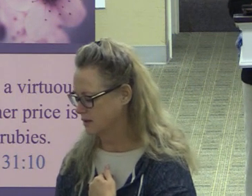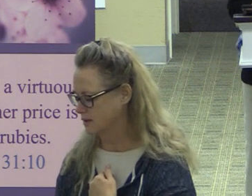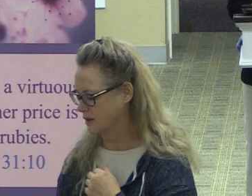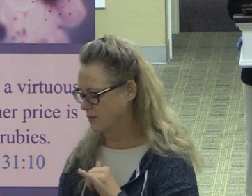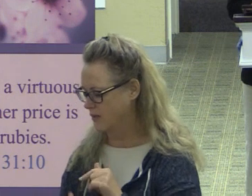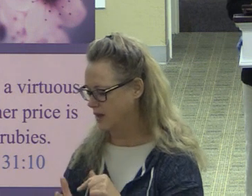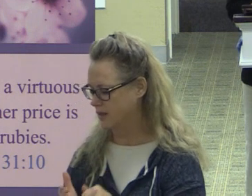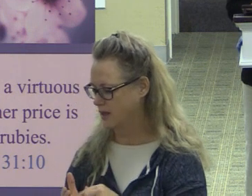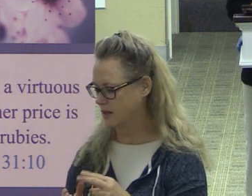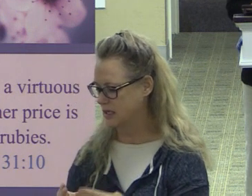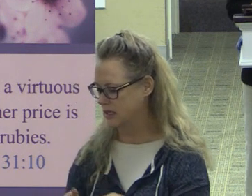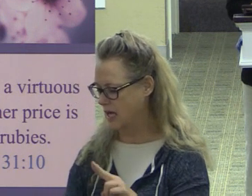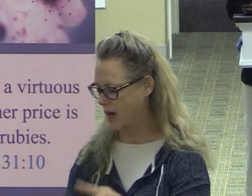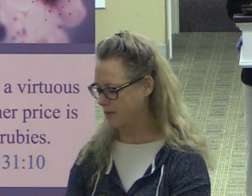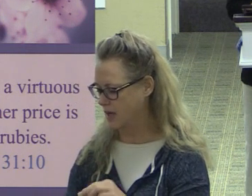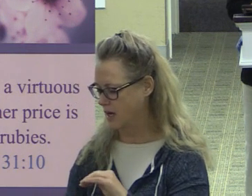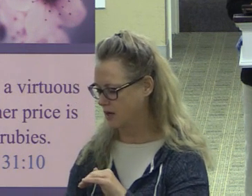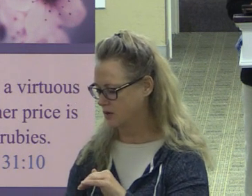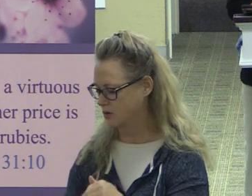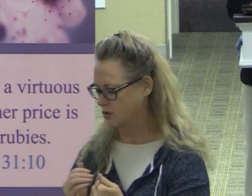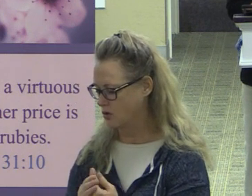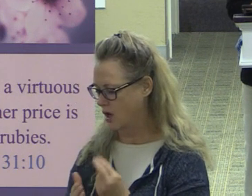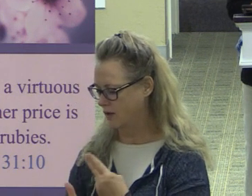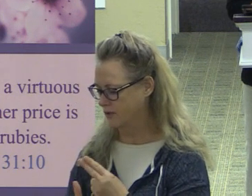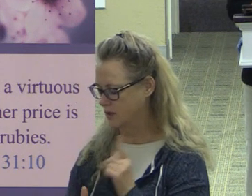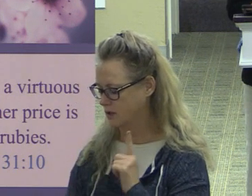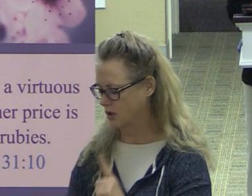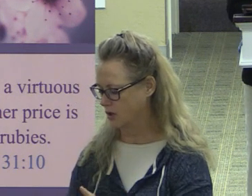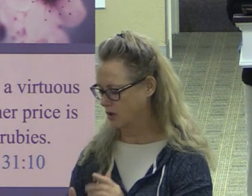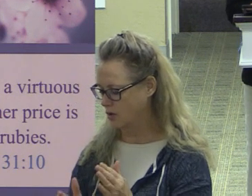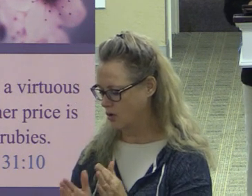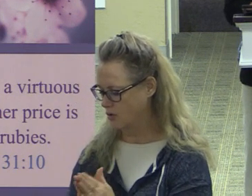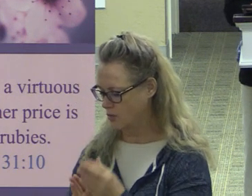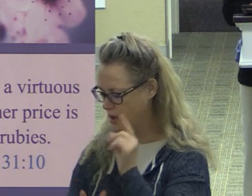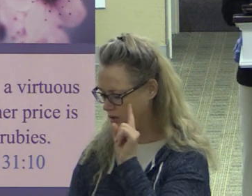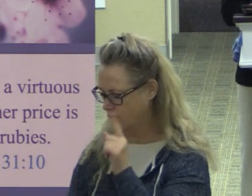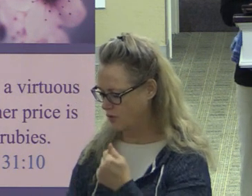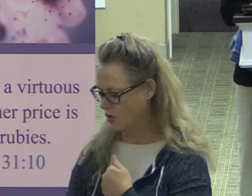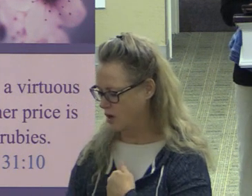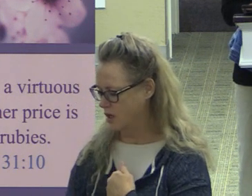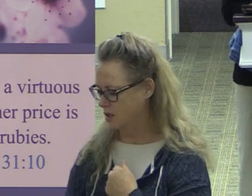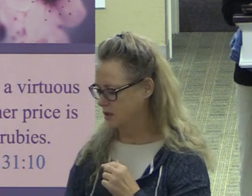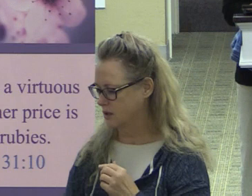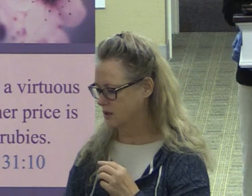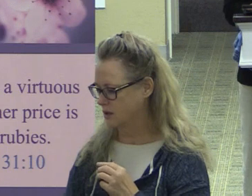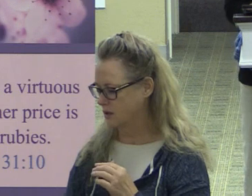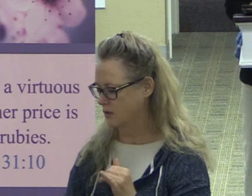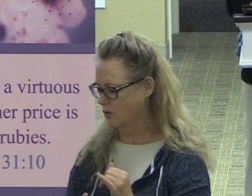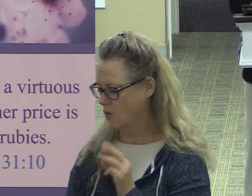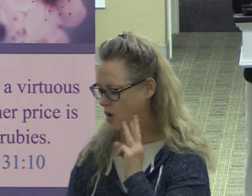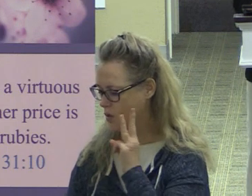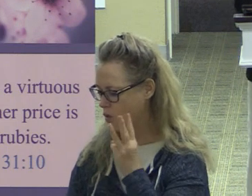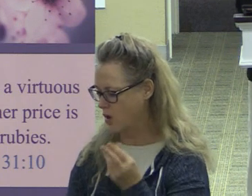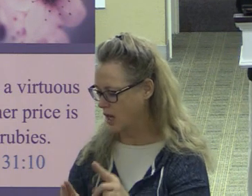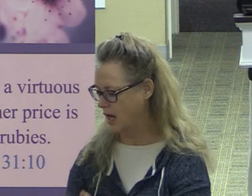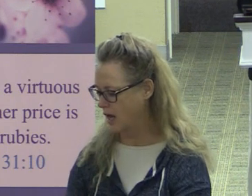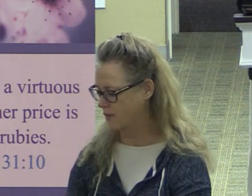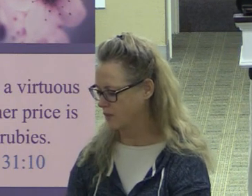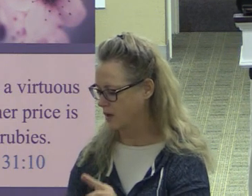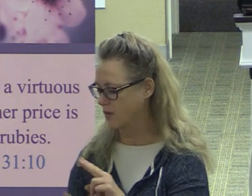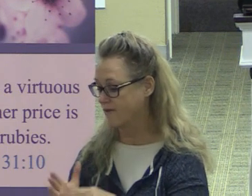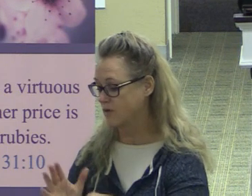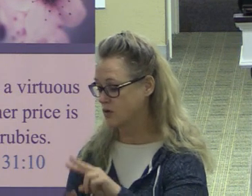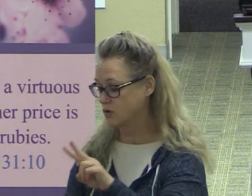that this applies to all of us, that the Lord prays for us, and he prays what will happen in our life. And verse